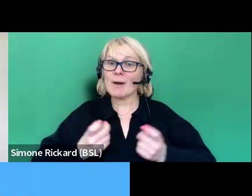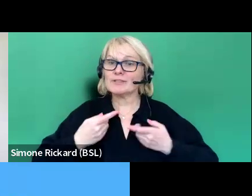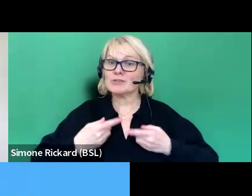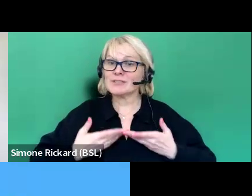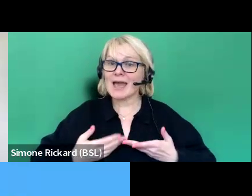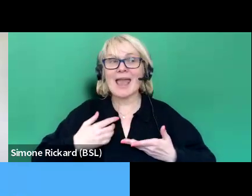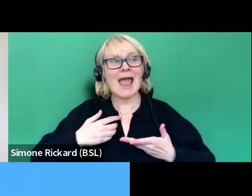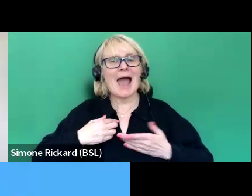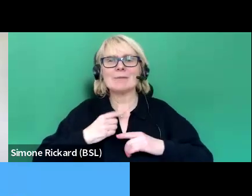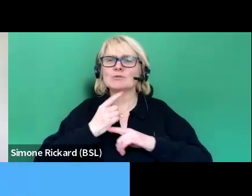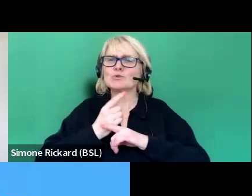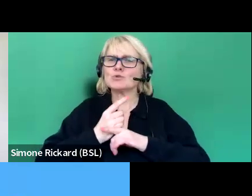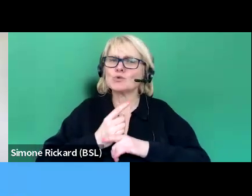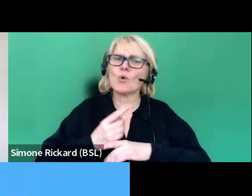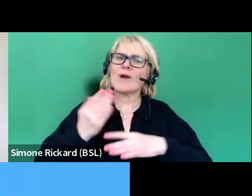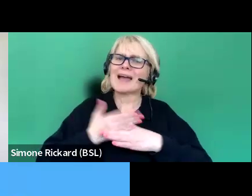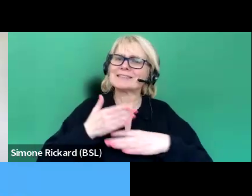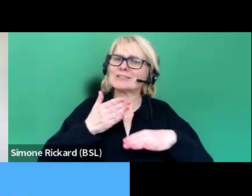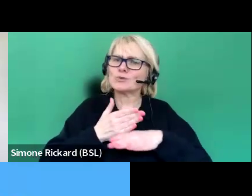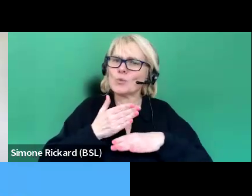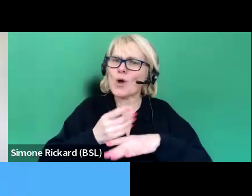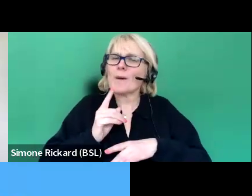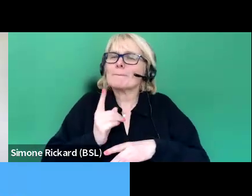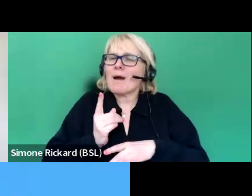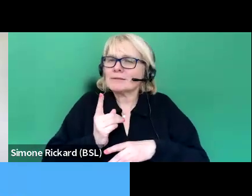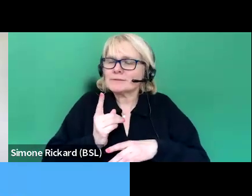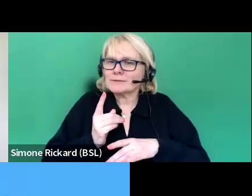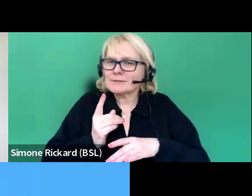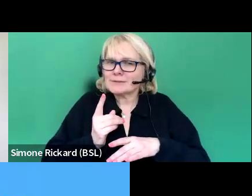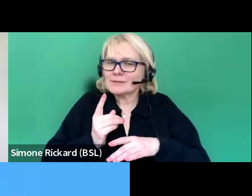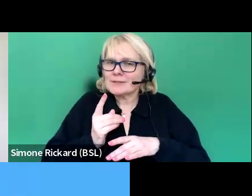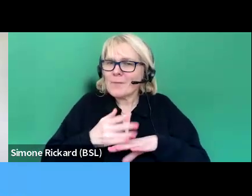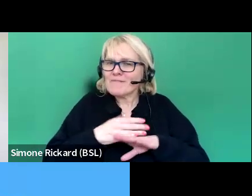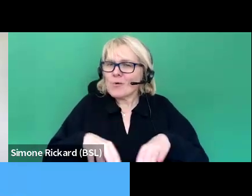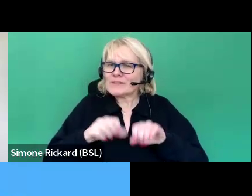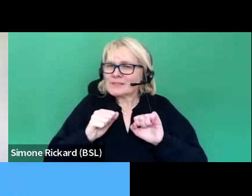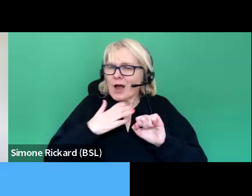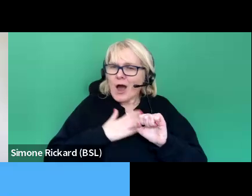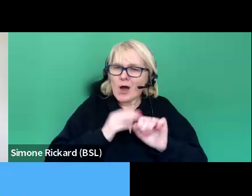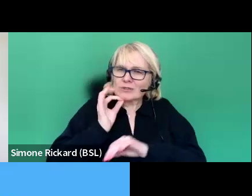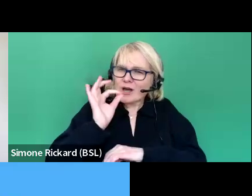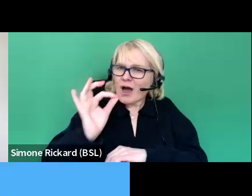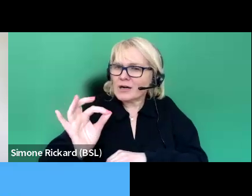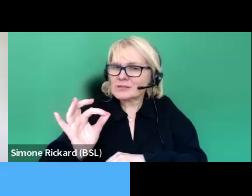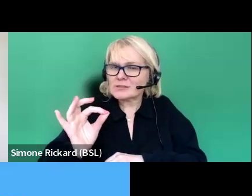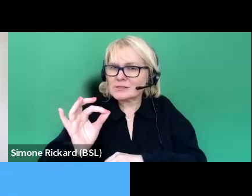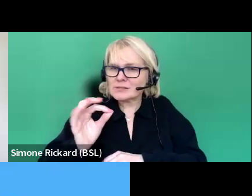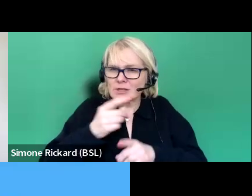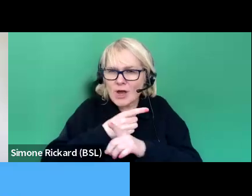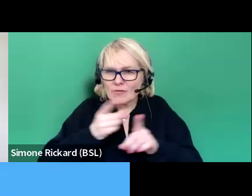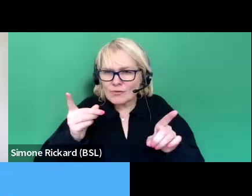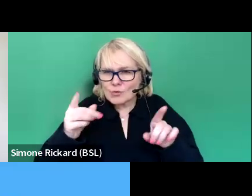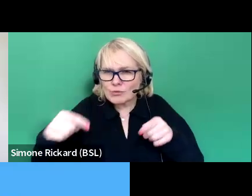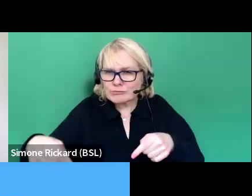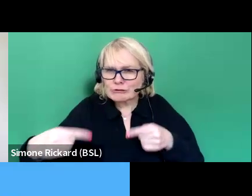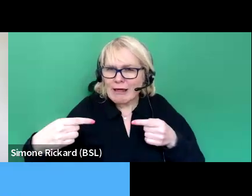I'm here to tell you all about Access to Work. But before we start, let me just ask you, have you ever faced challenges